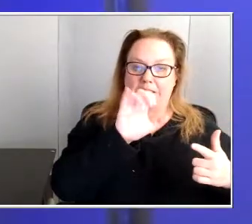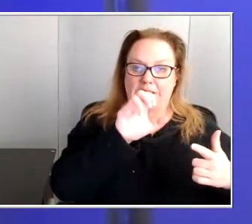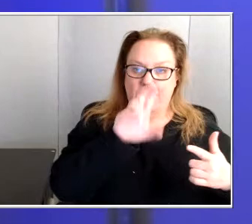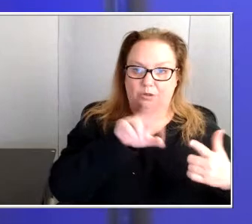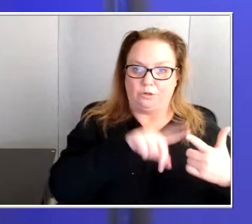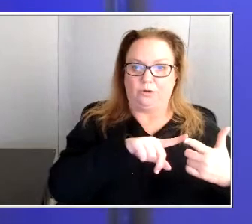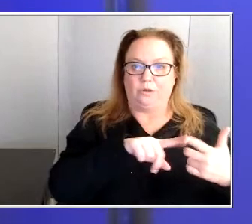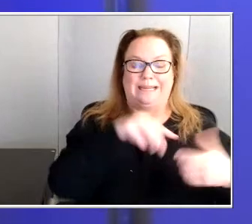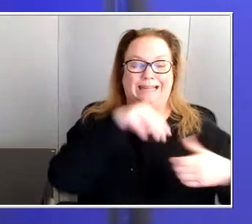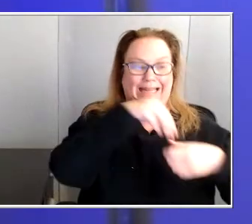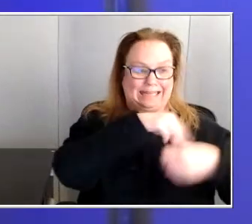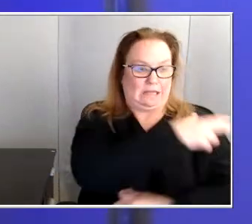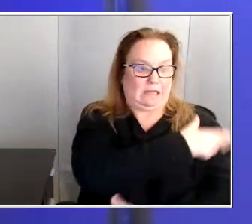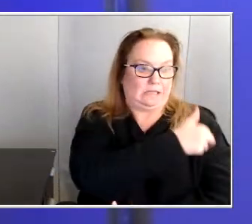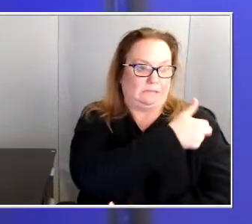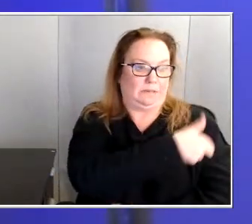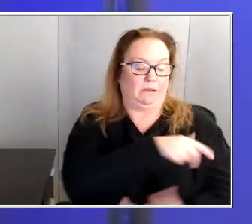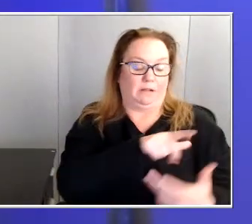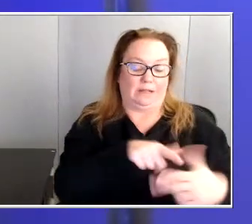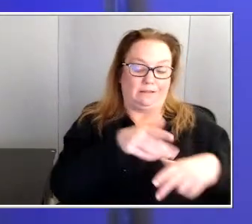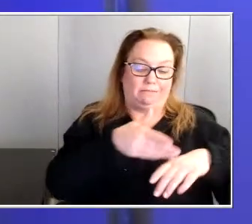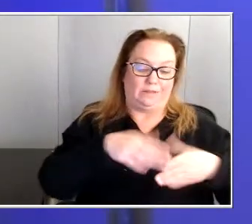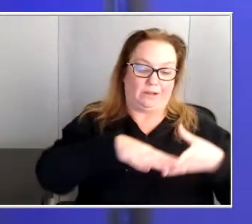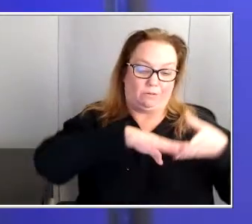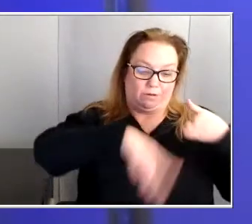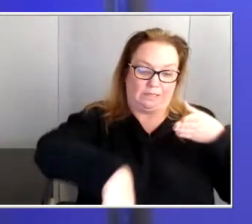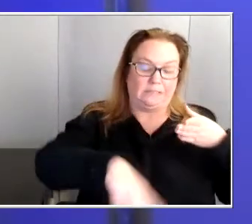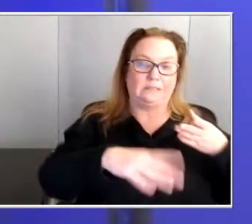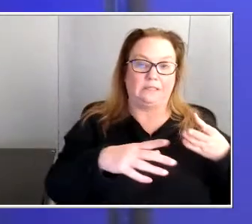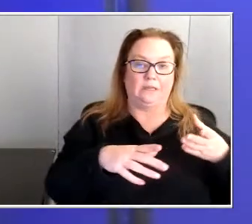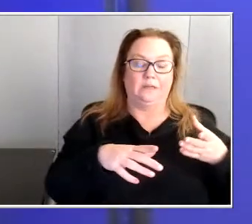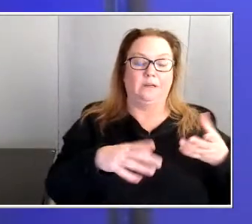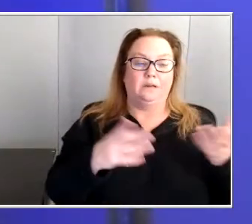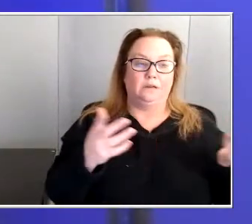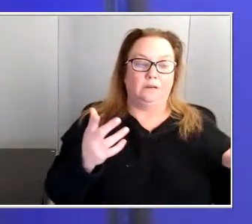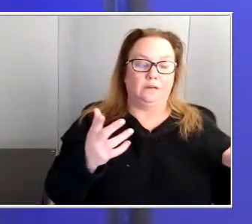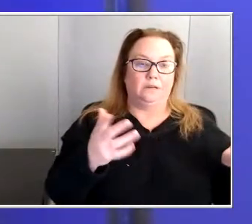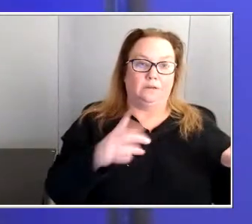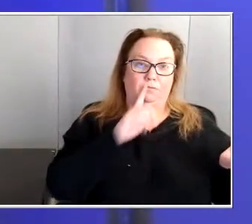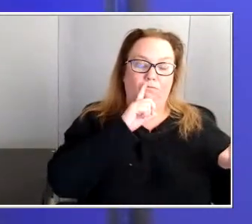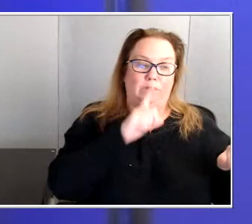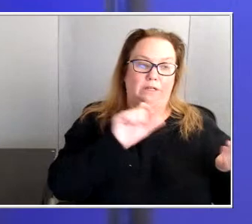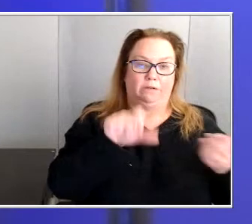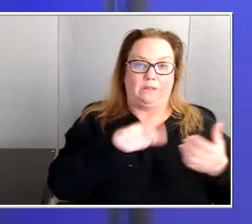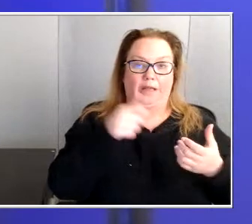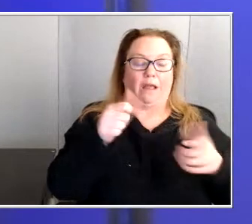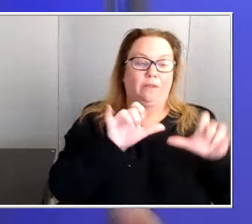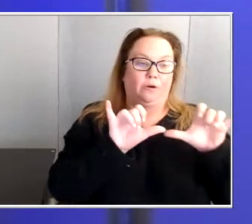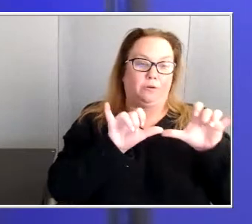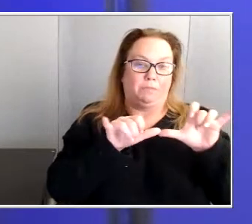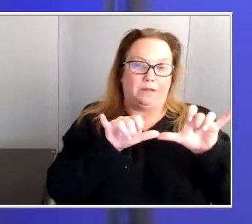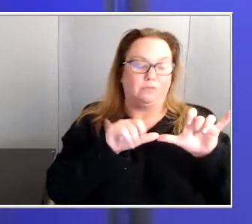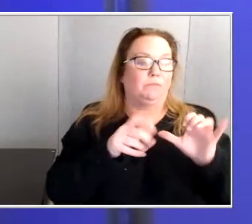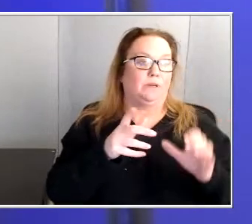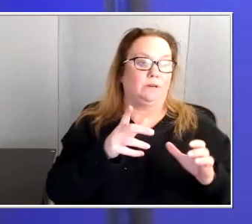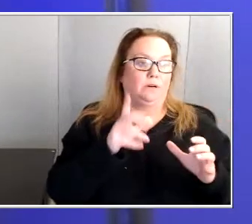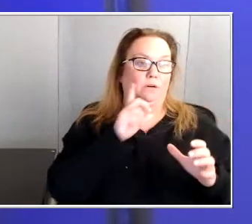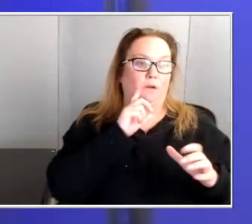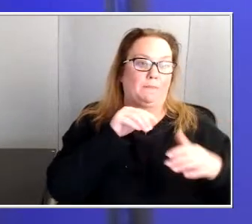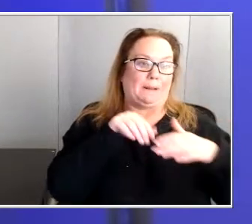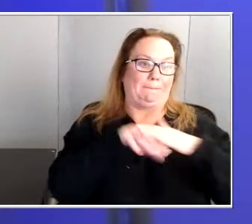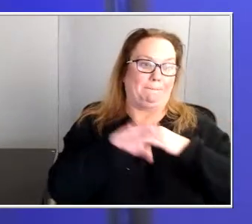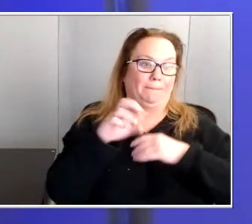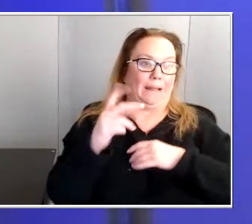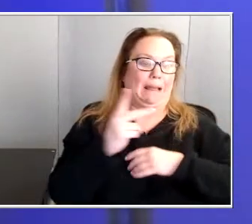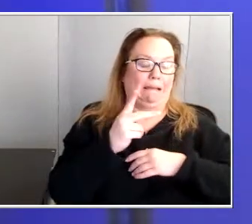in-hospital stay, and then afterwards, what gets them out early, and also really what the other metric is that we are concerned about are readmissions. What keeps that low